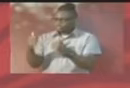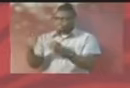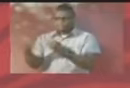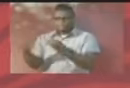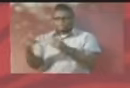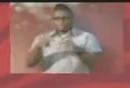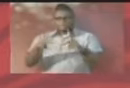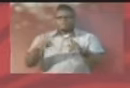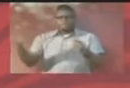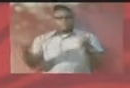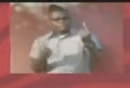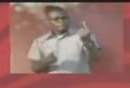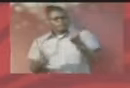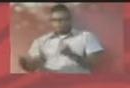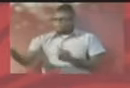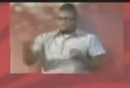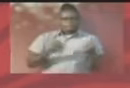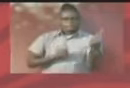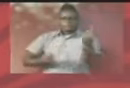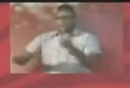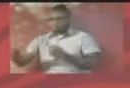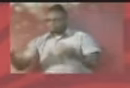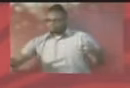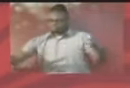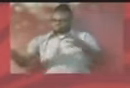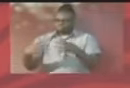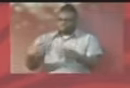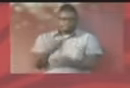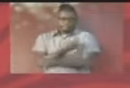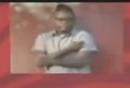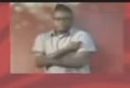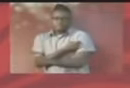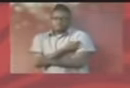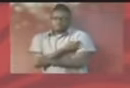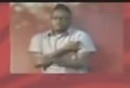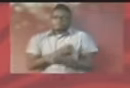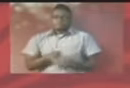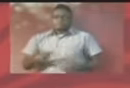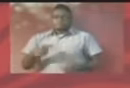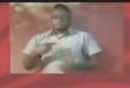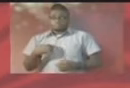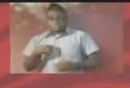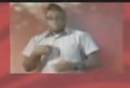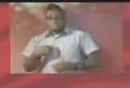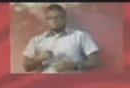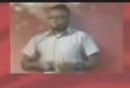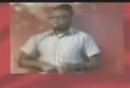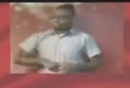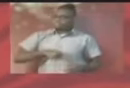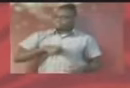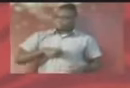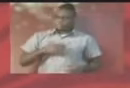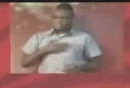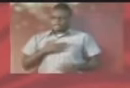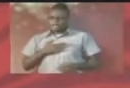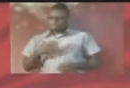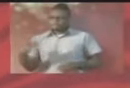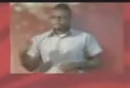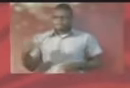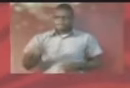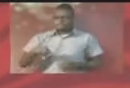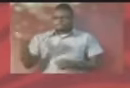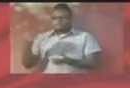vaccine acceptance in the population. I am proud of my colleagues who have led by example and